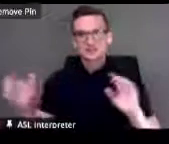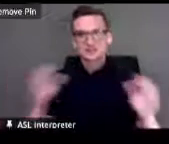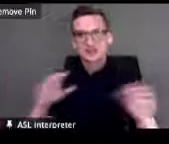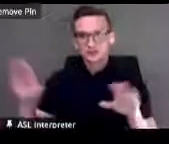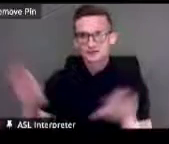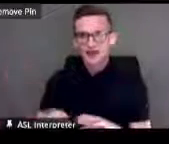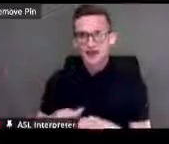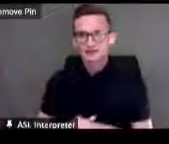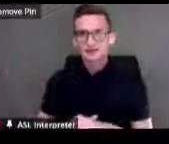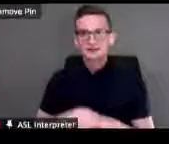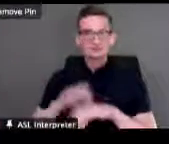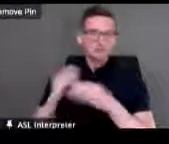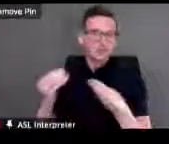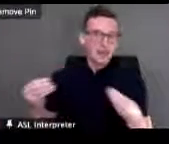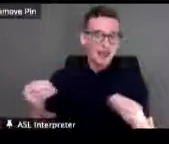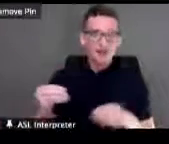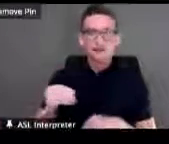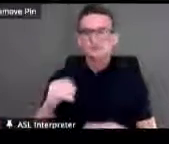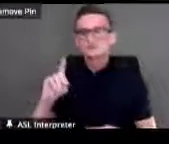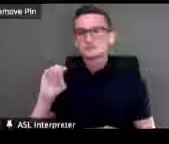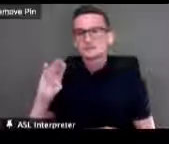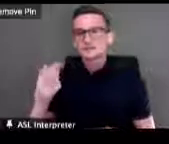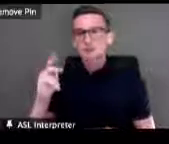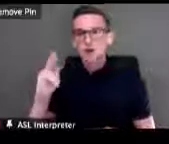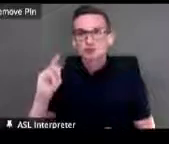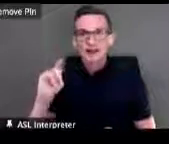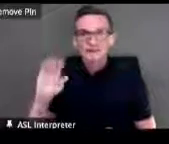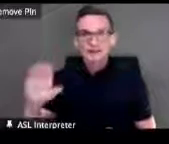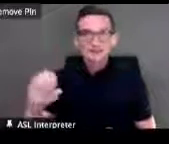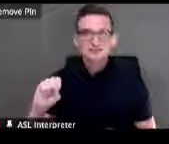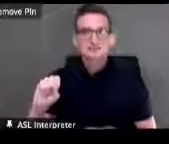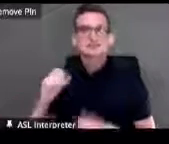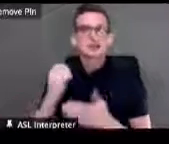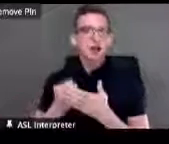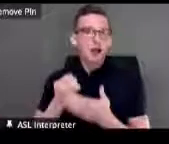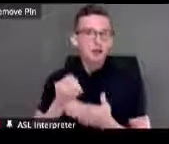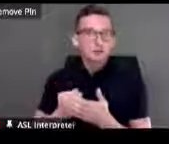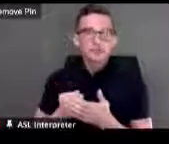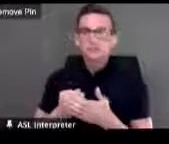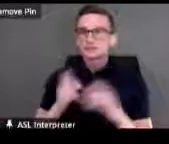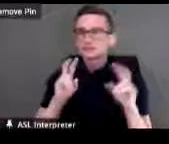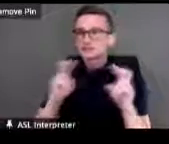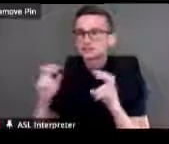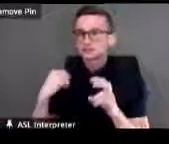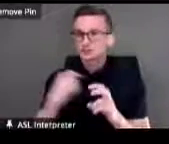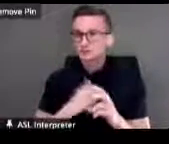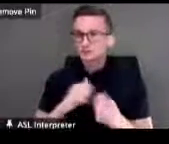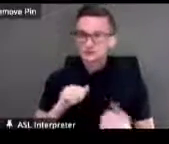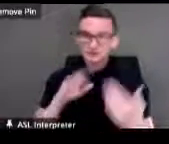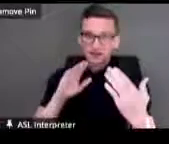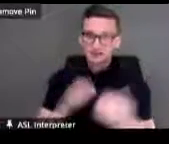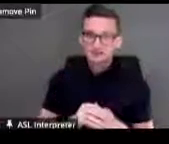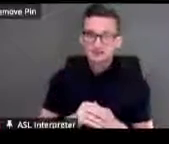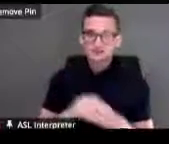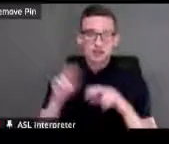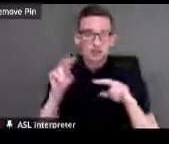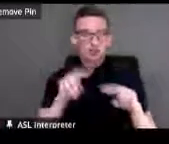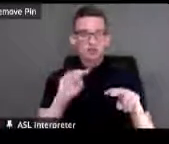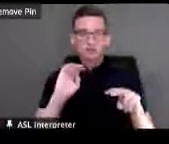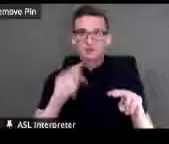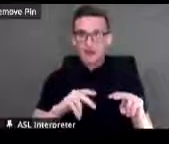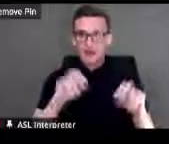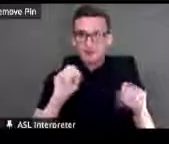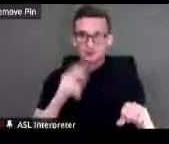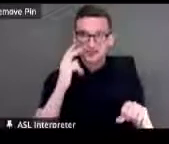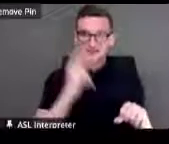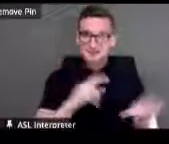topography, demographics, economy, and the issues we face. Looking at a map, we can see where the valley ends and the foothill mountains